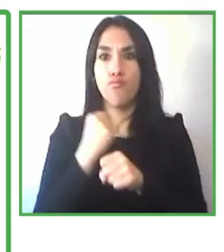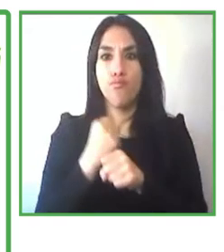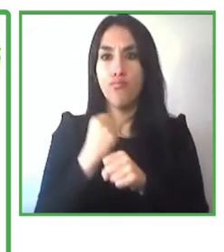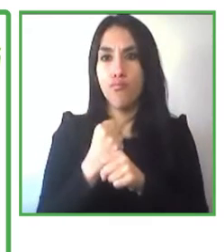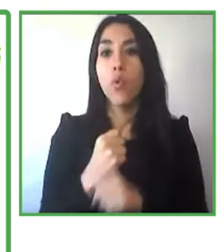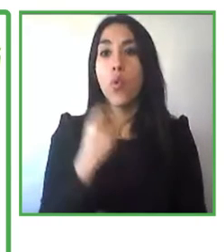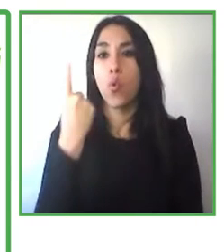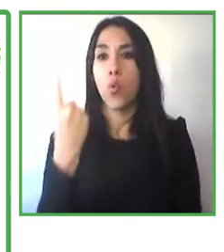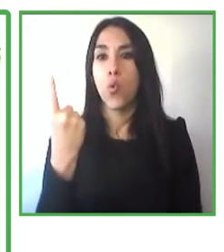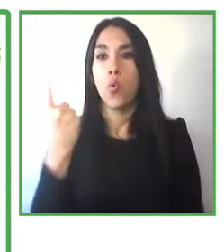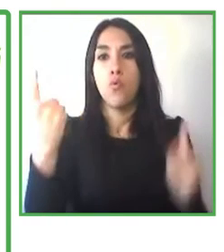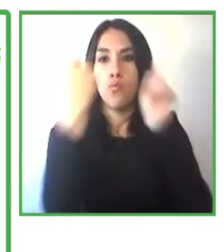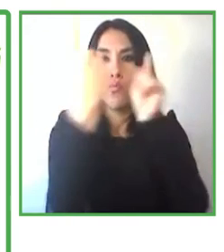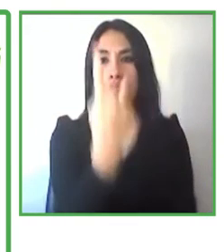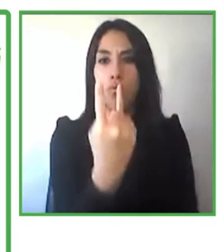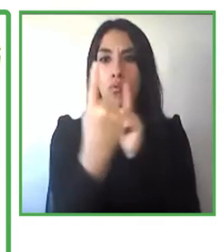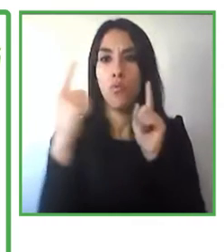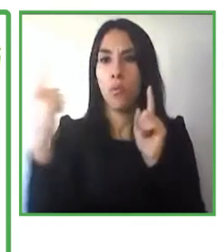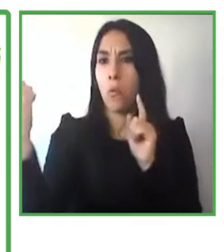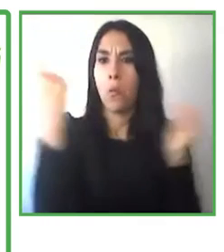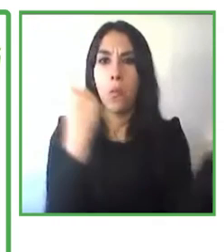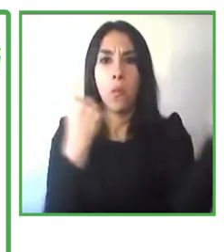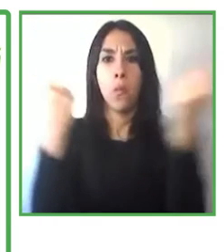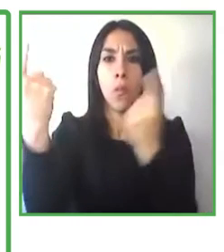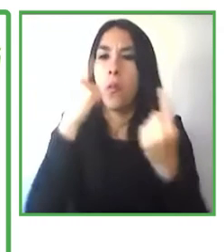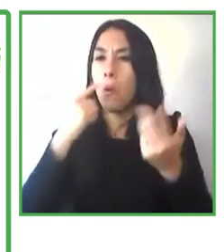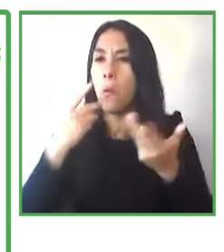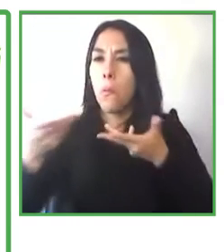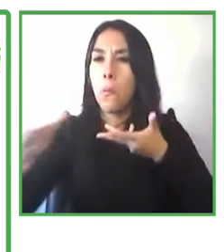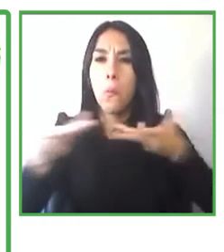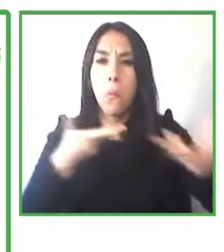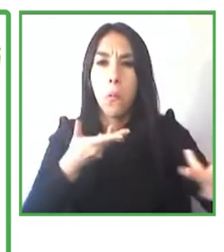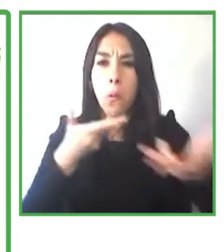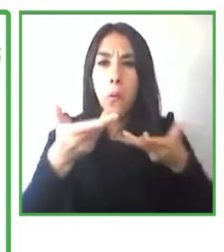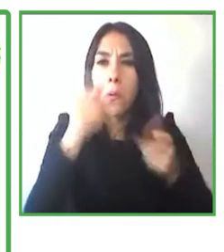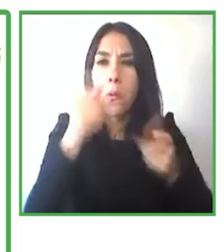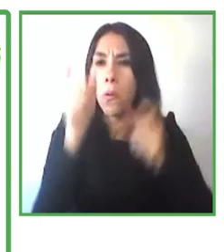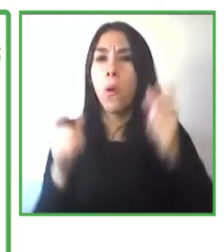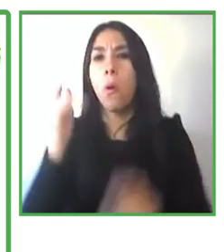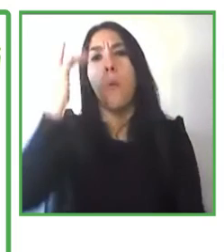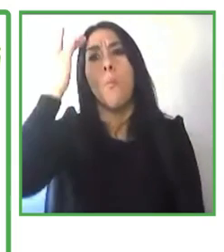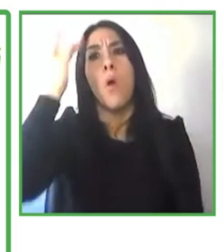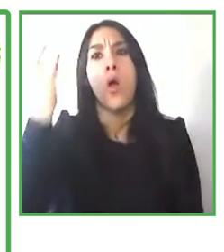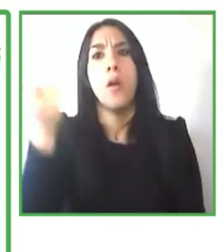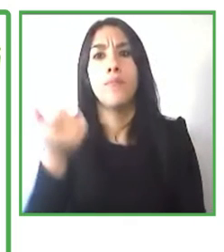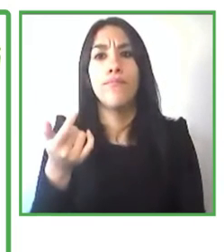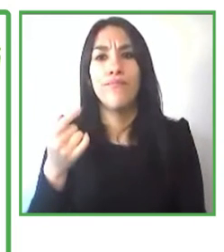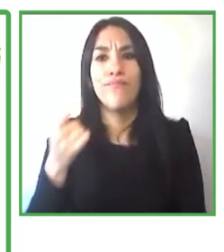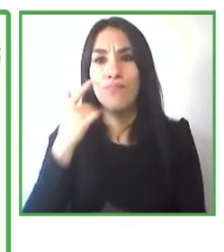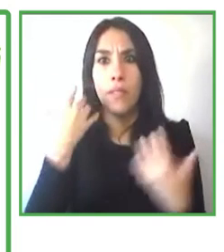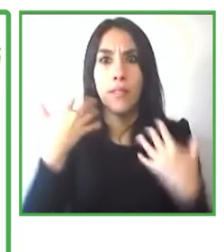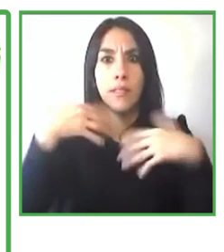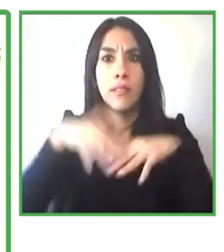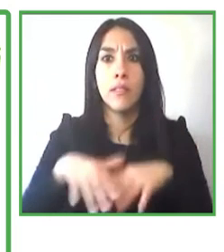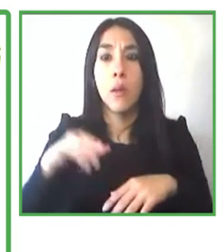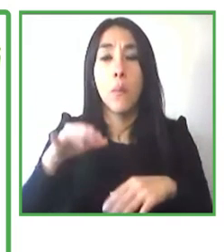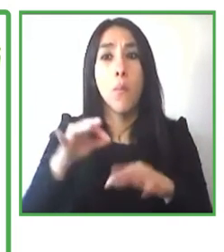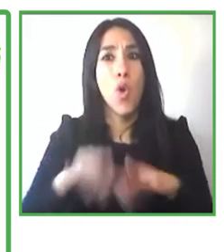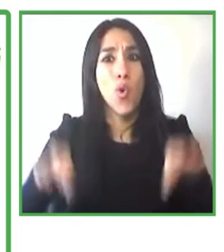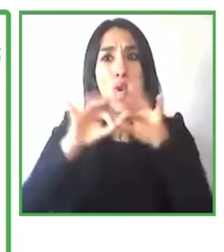we feel that it is important to create a safe environment for companies to discuss also challenges,